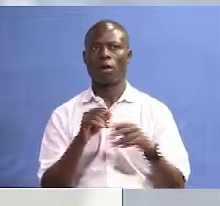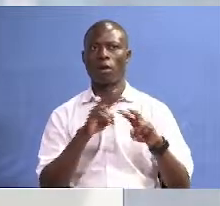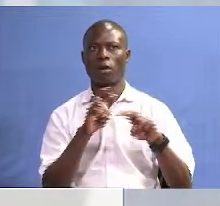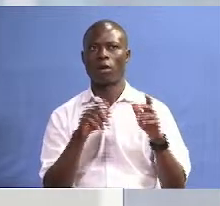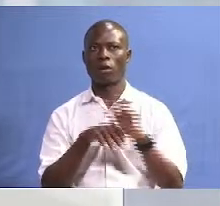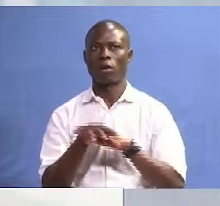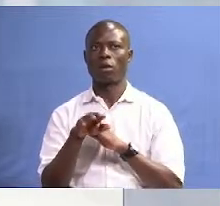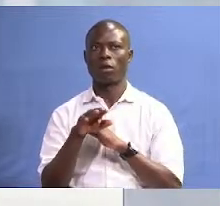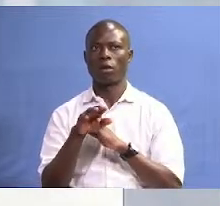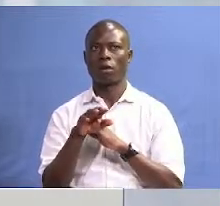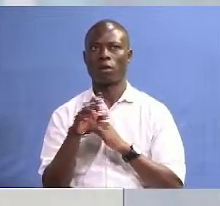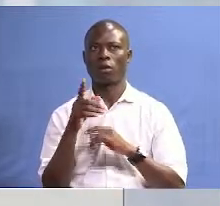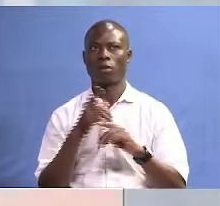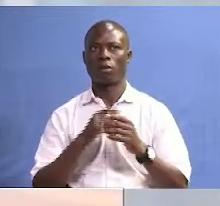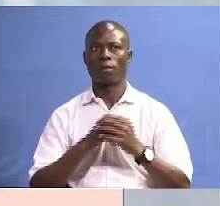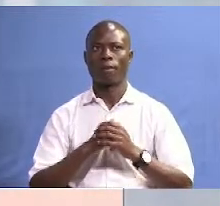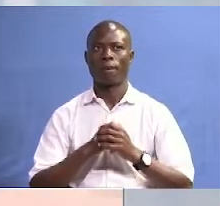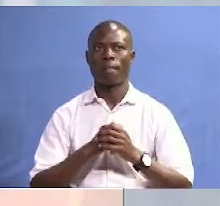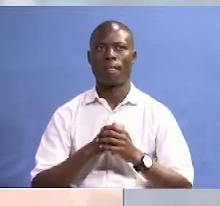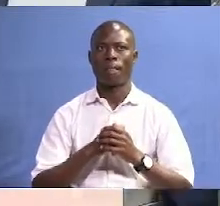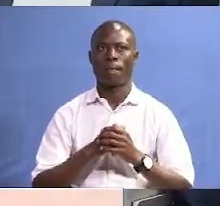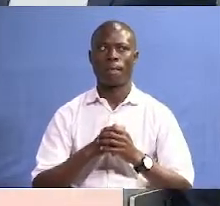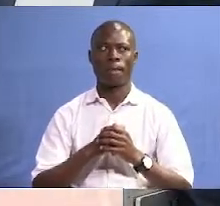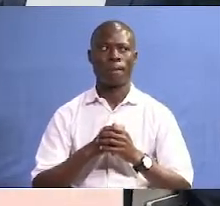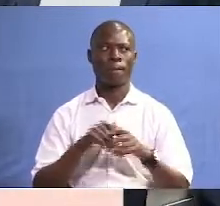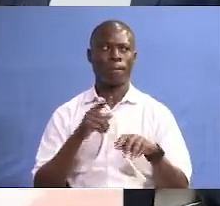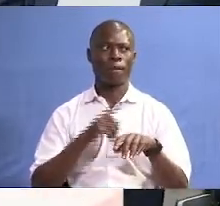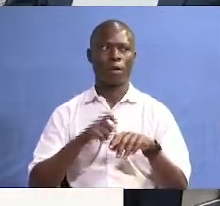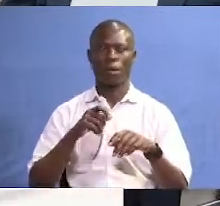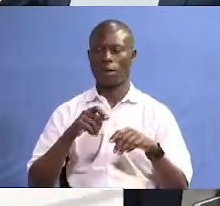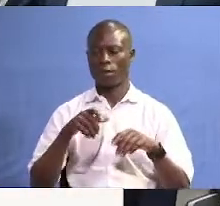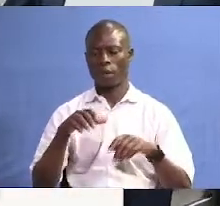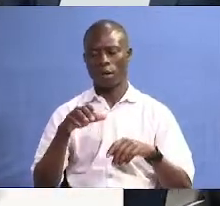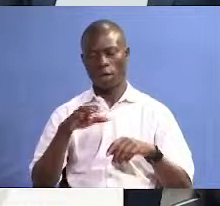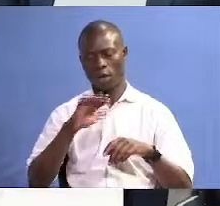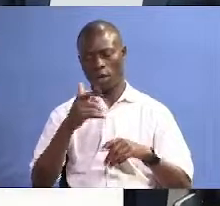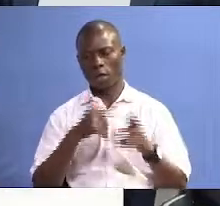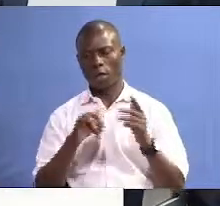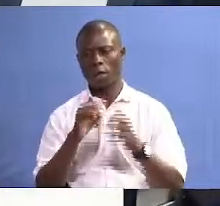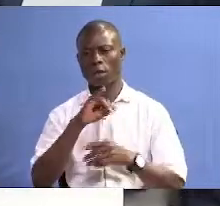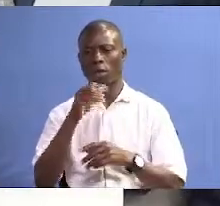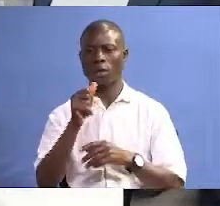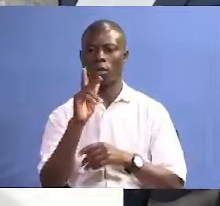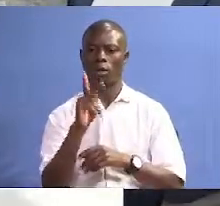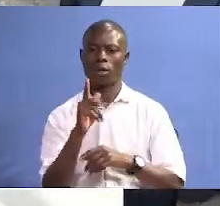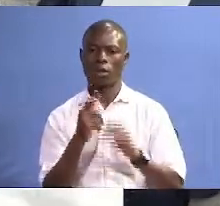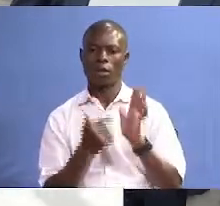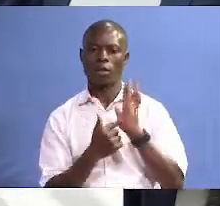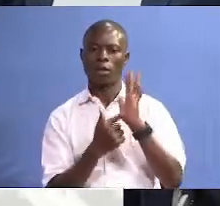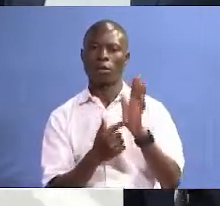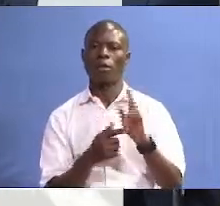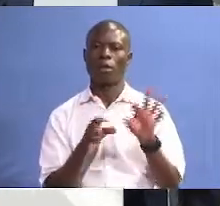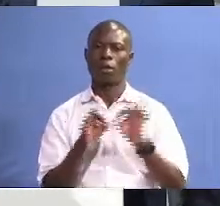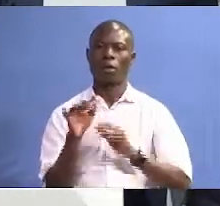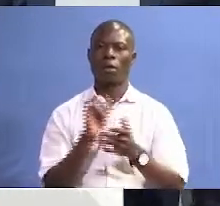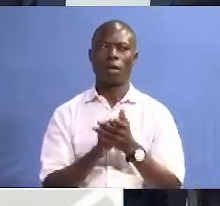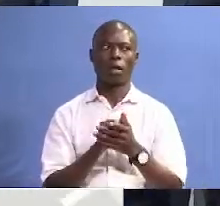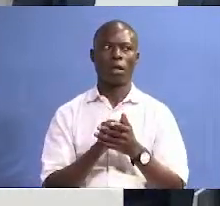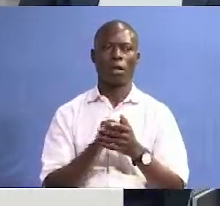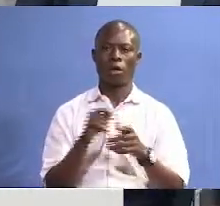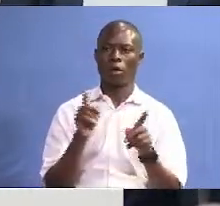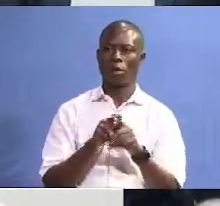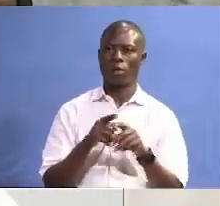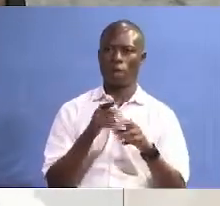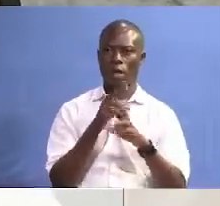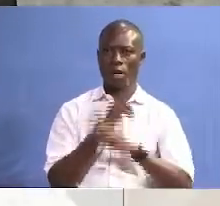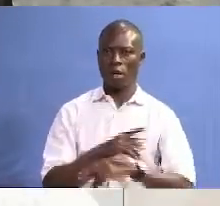our very own Natalie Kioko. Embu County Commissioner Jack Obuo, while addressing journalists at his office in Embu, expressed